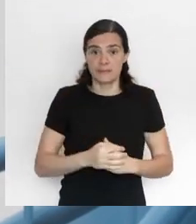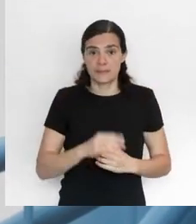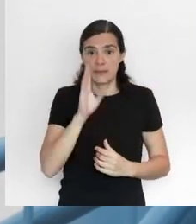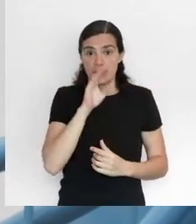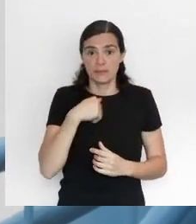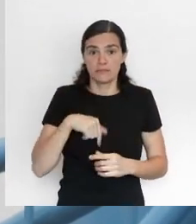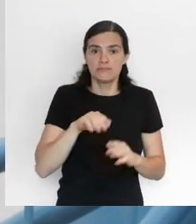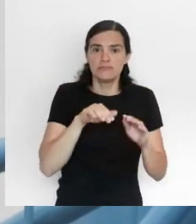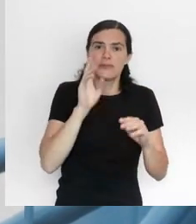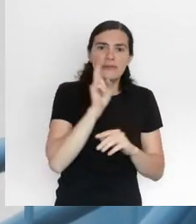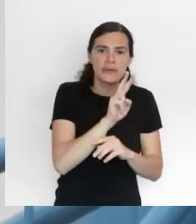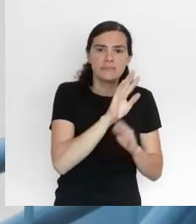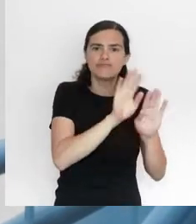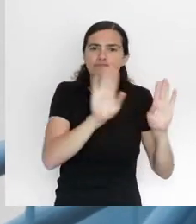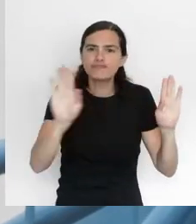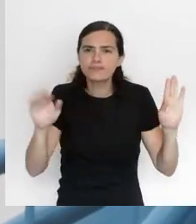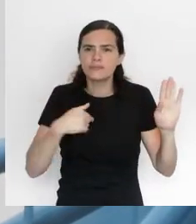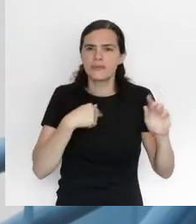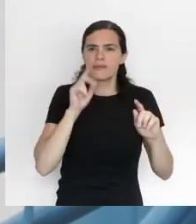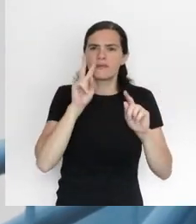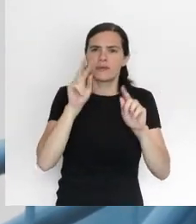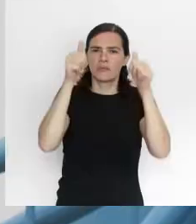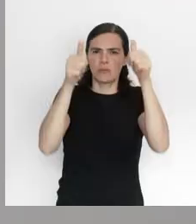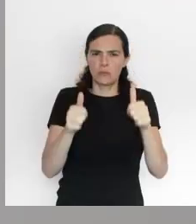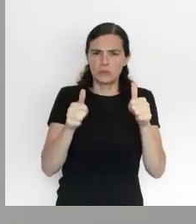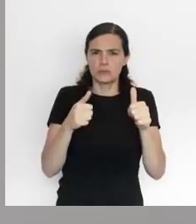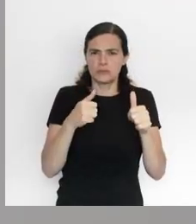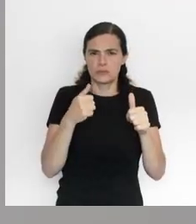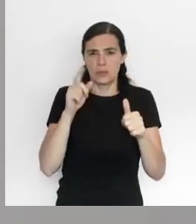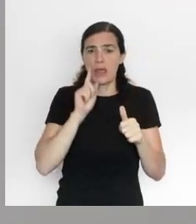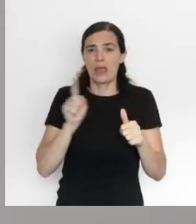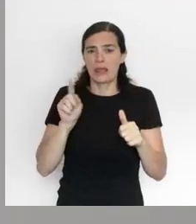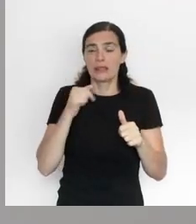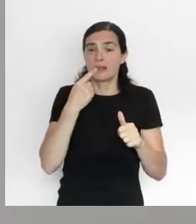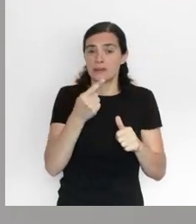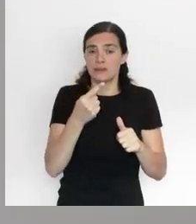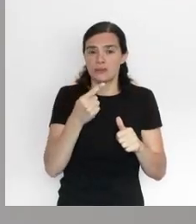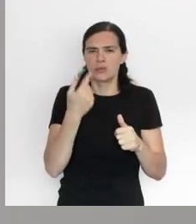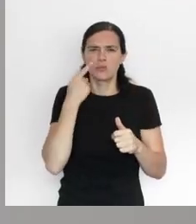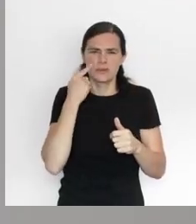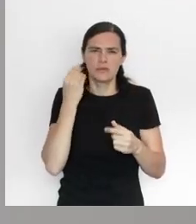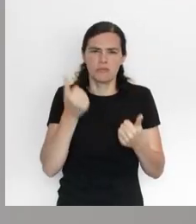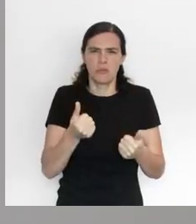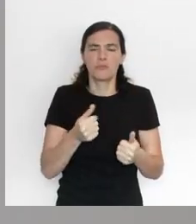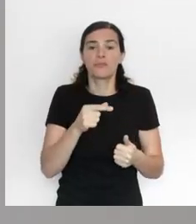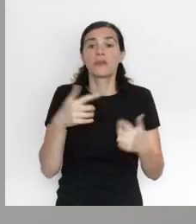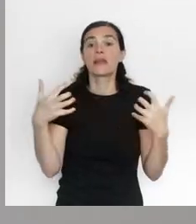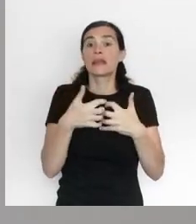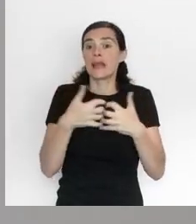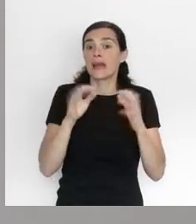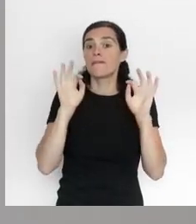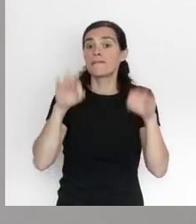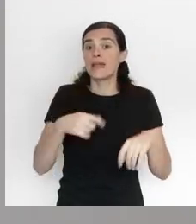limit. If you go into exhibition, you will see a poster by Yoko Ono that says, it's a very well-known